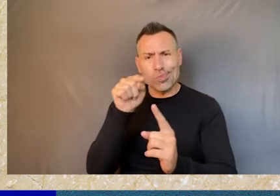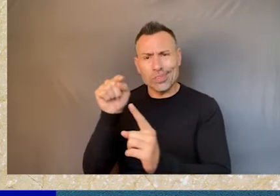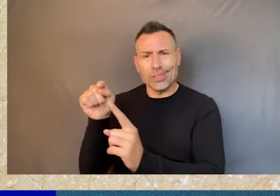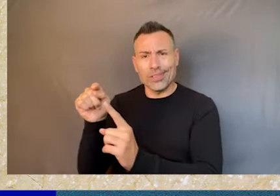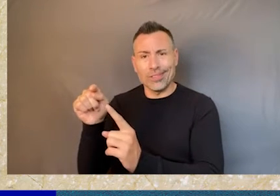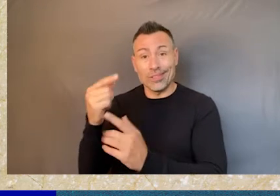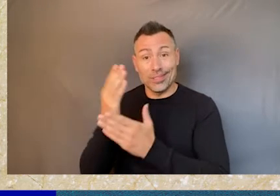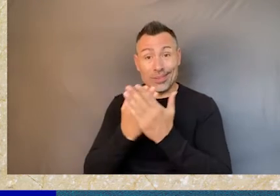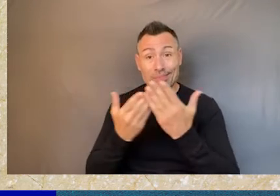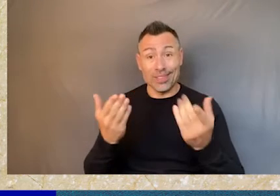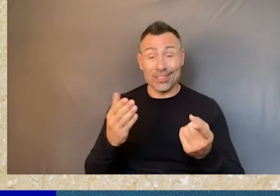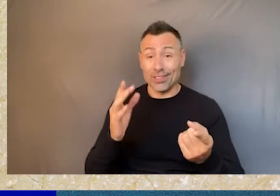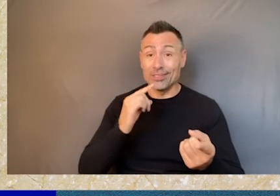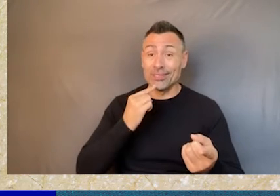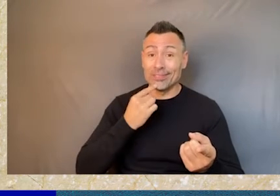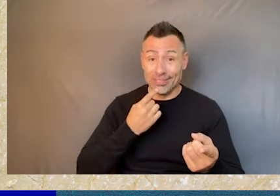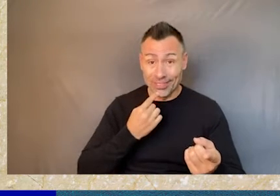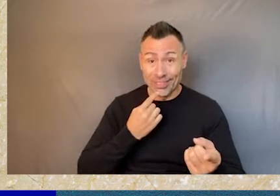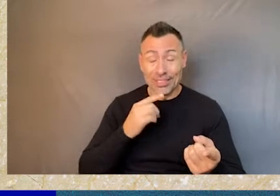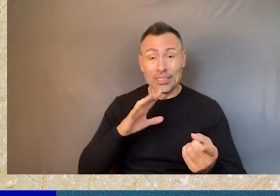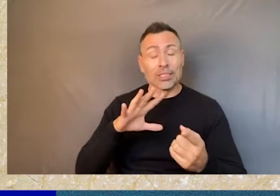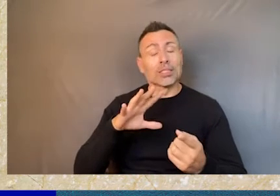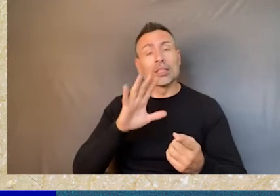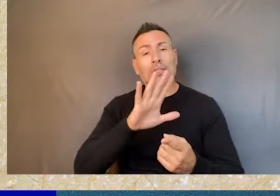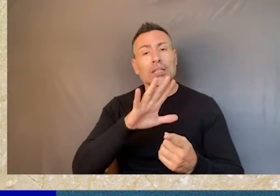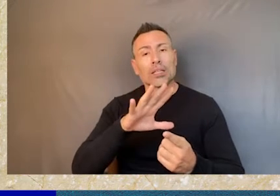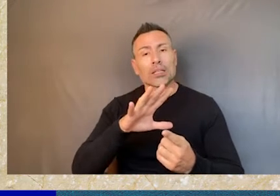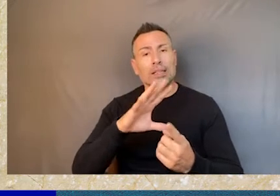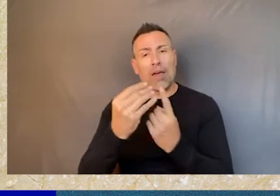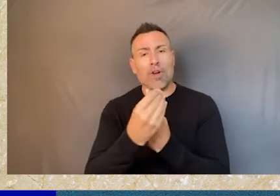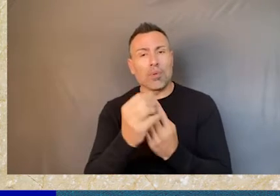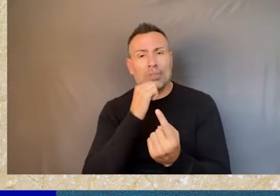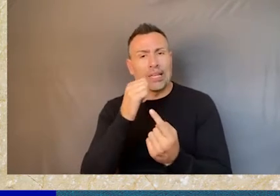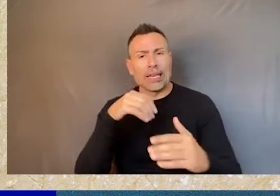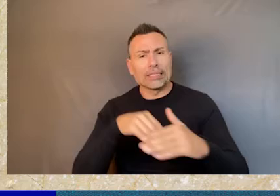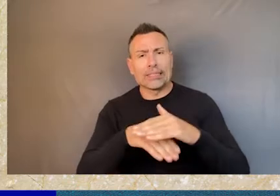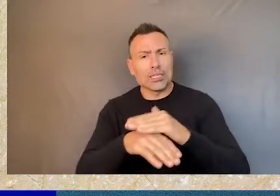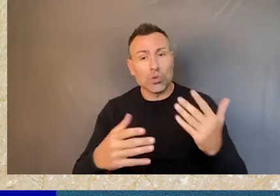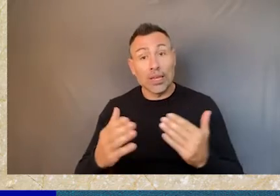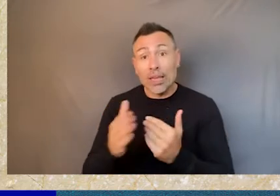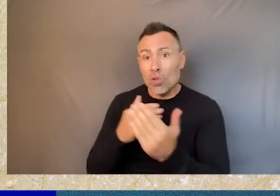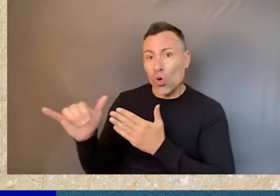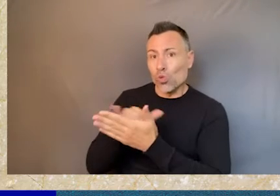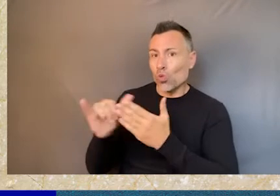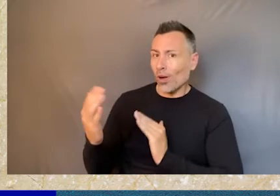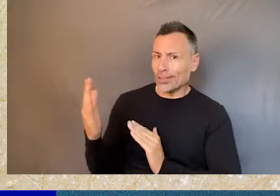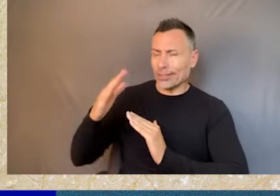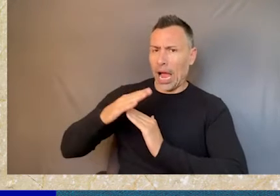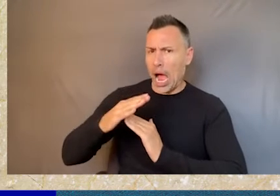humorous ways that that environment was not created to be accessible. Even though New York City is